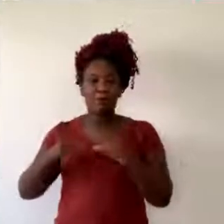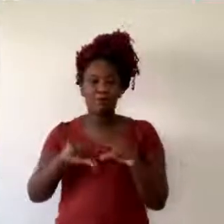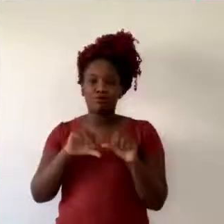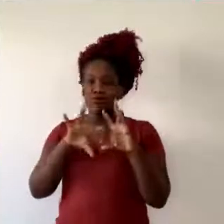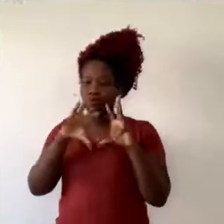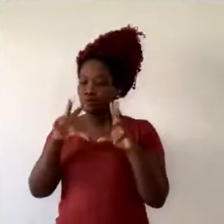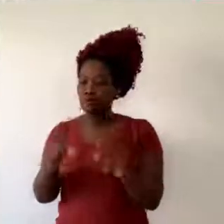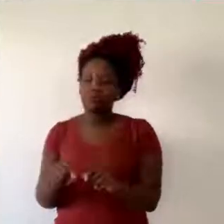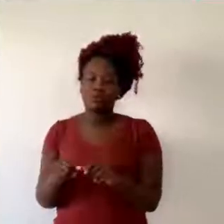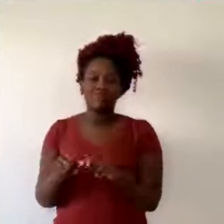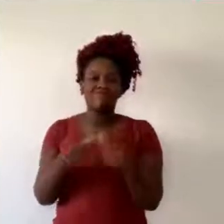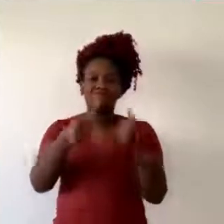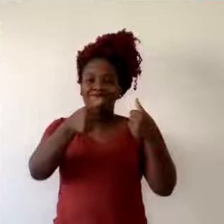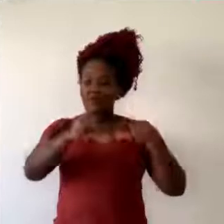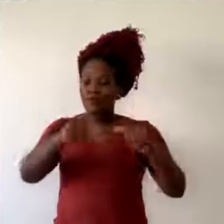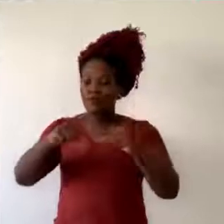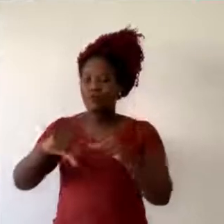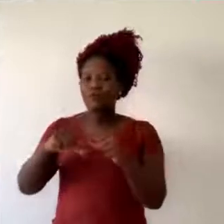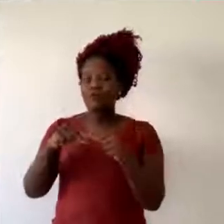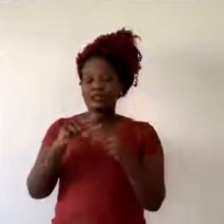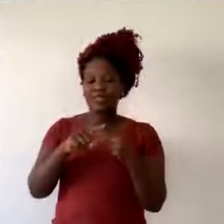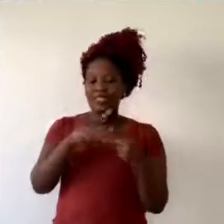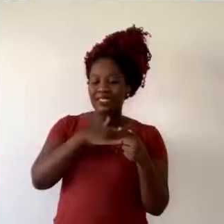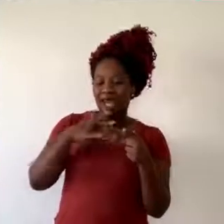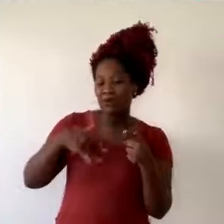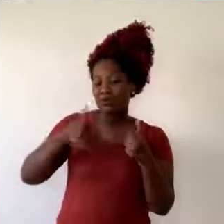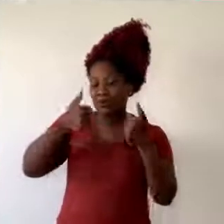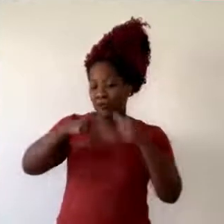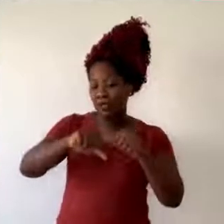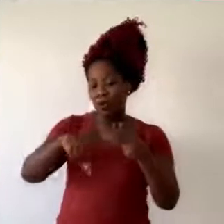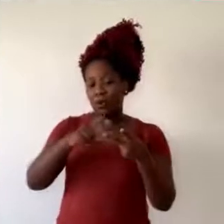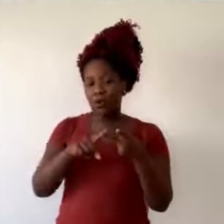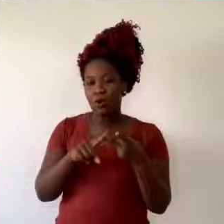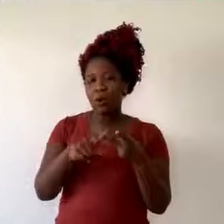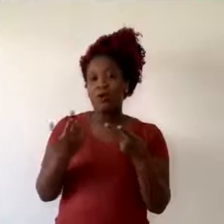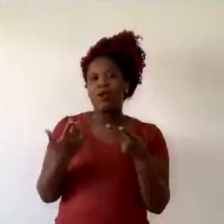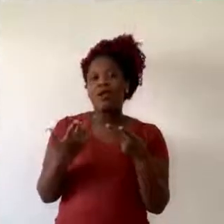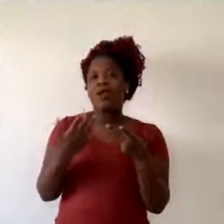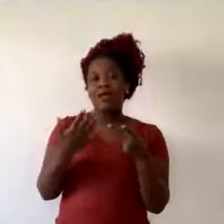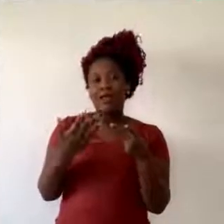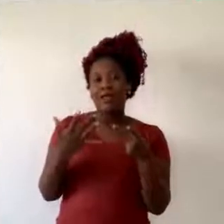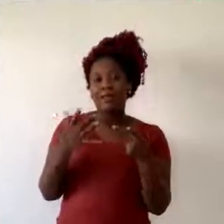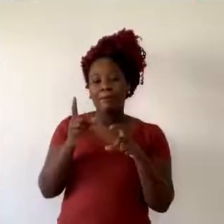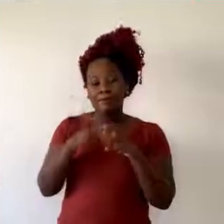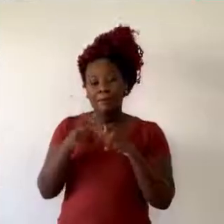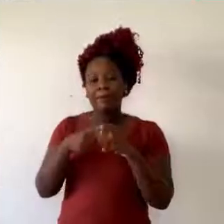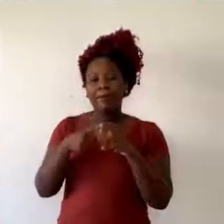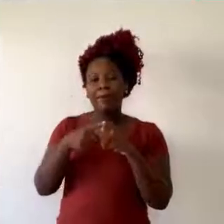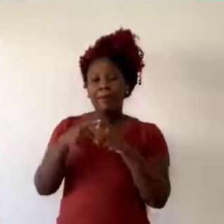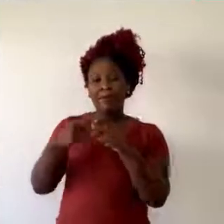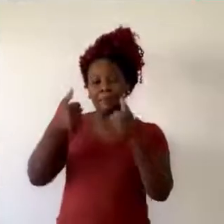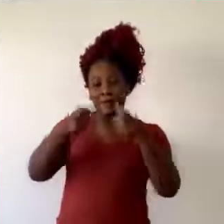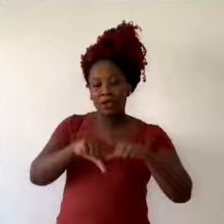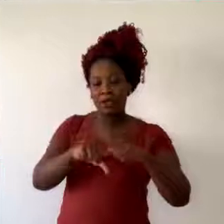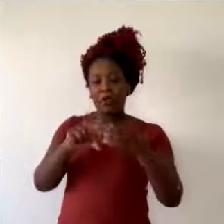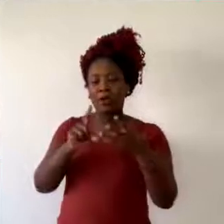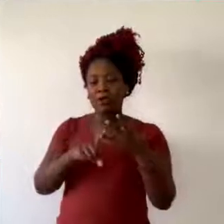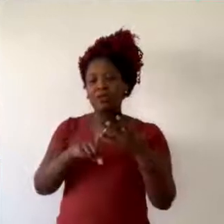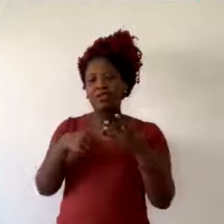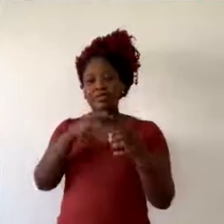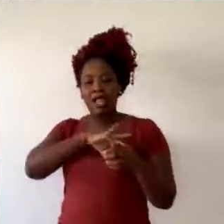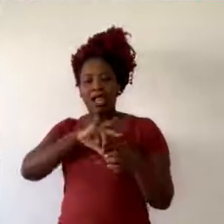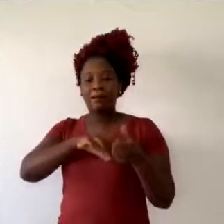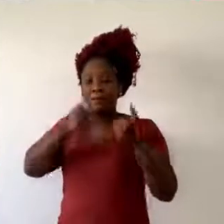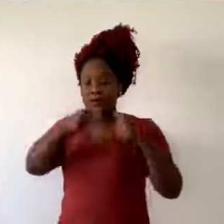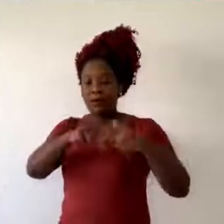worst social index, issues of health, access to labor market,